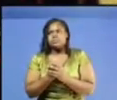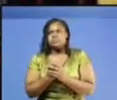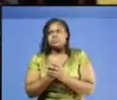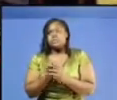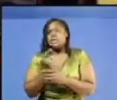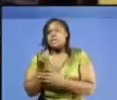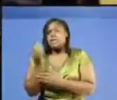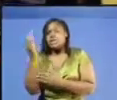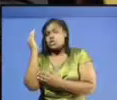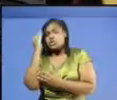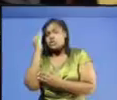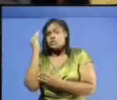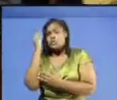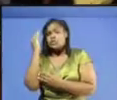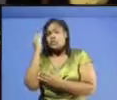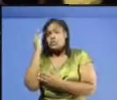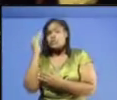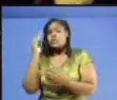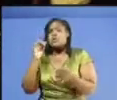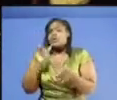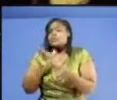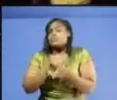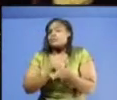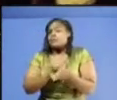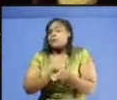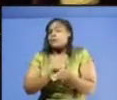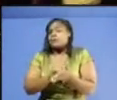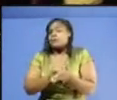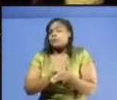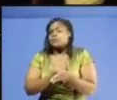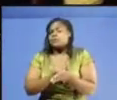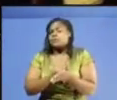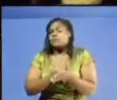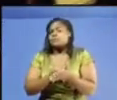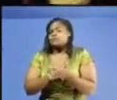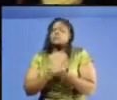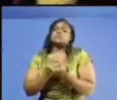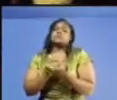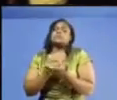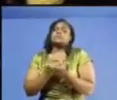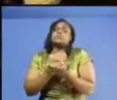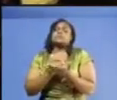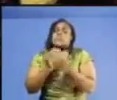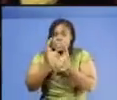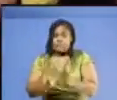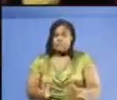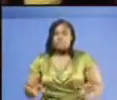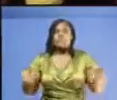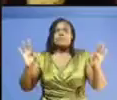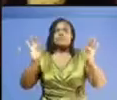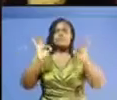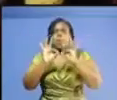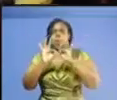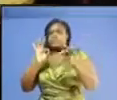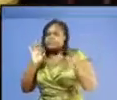He knew that the matter of connection with God is